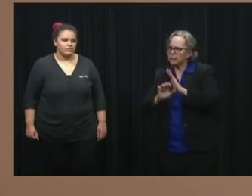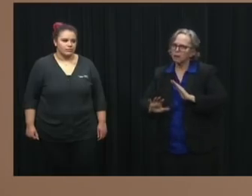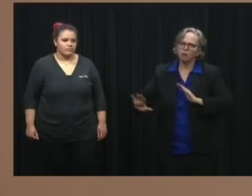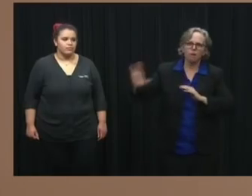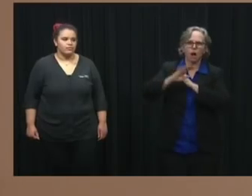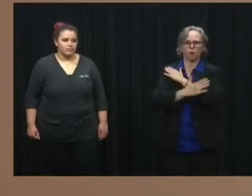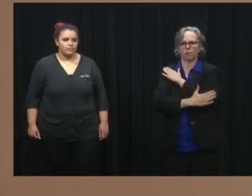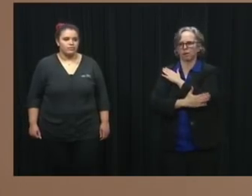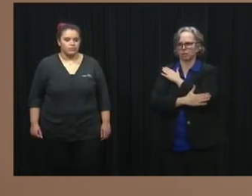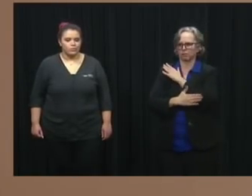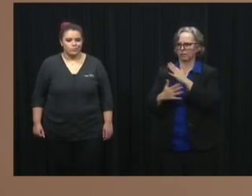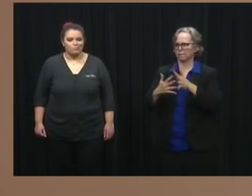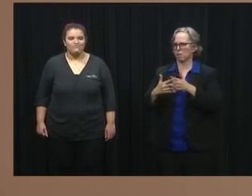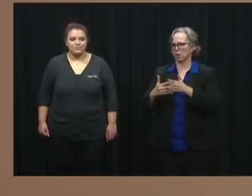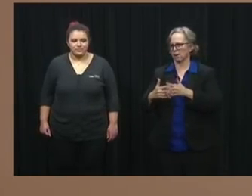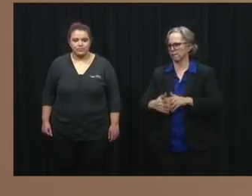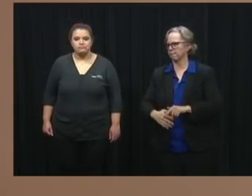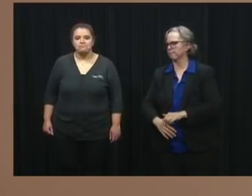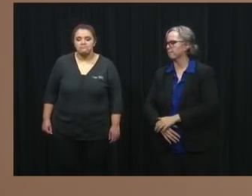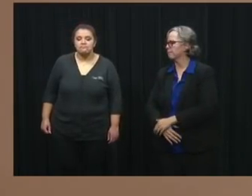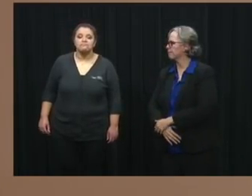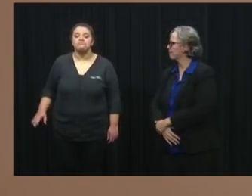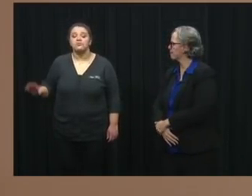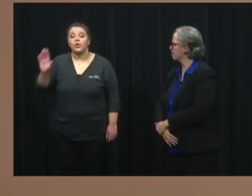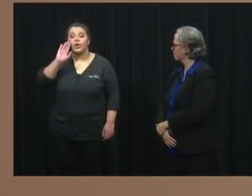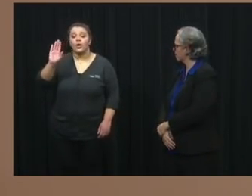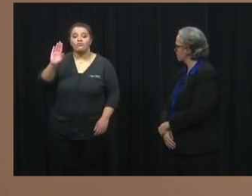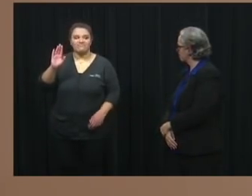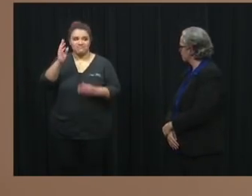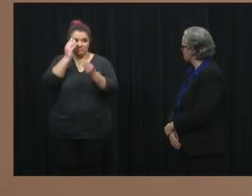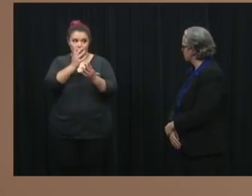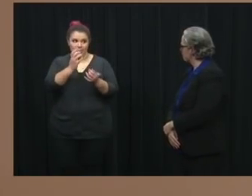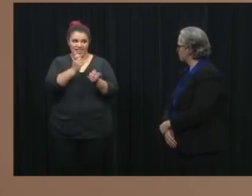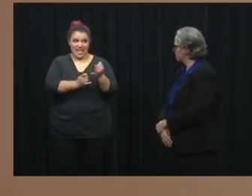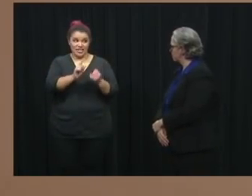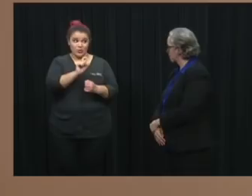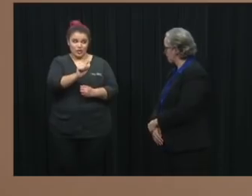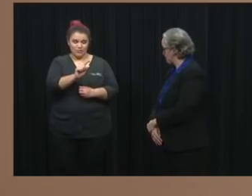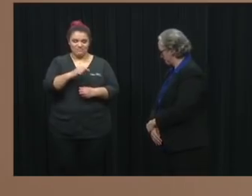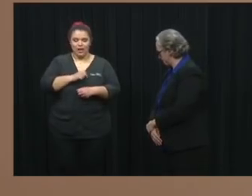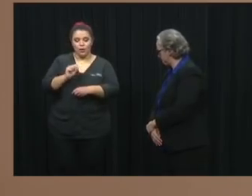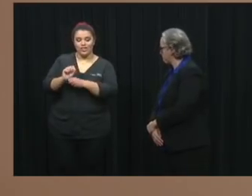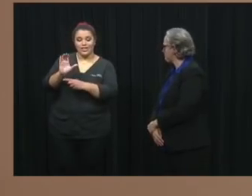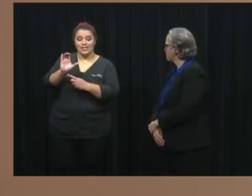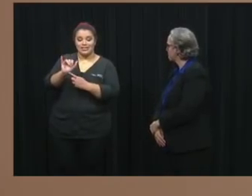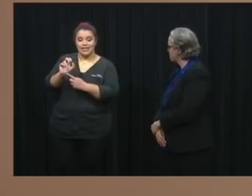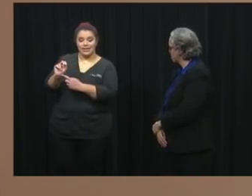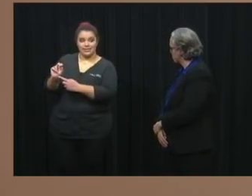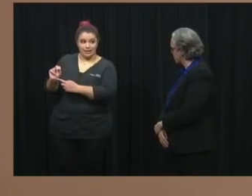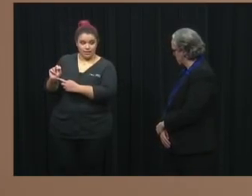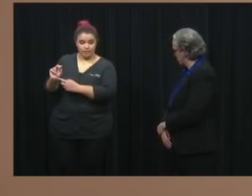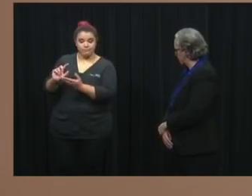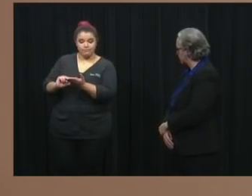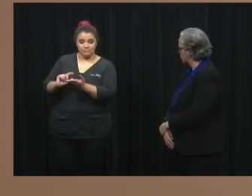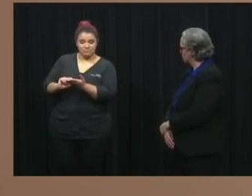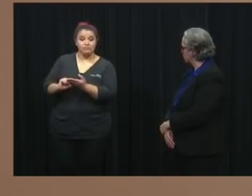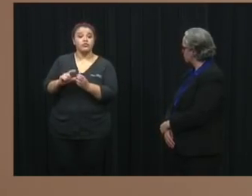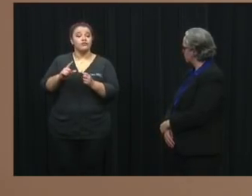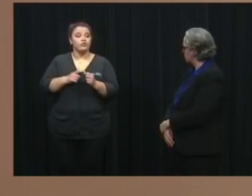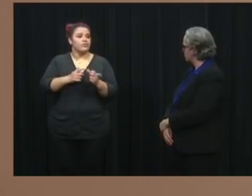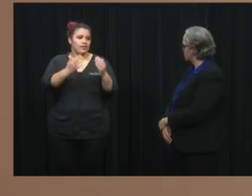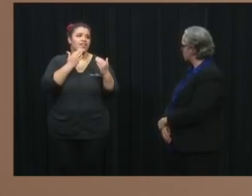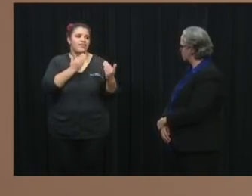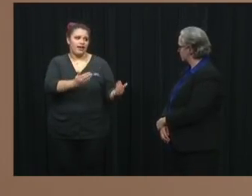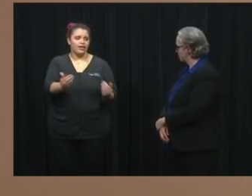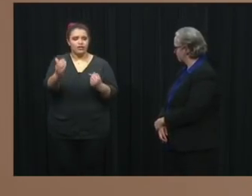This is Jackie Borchert from the Cincinnati Enquirer, and I've been told I'm the last question of the day. So I'll start by, again, thanking you all for continuing these briefings